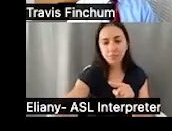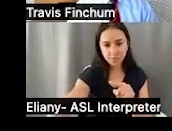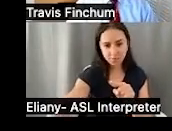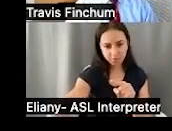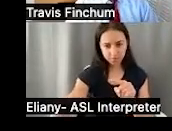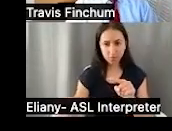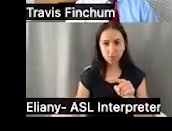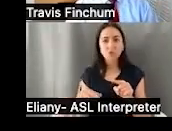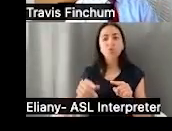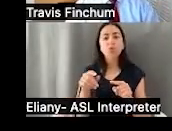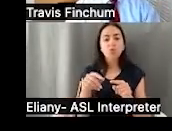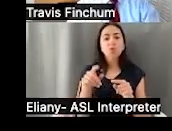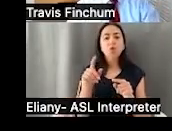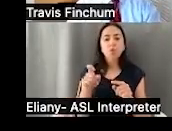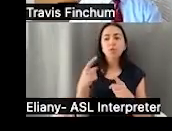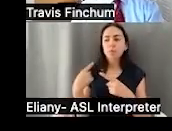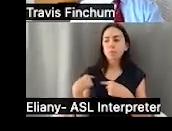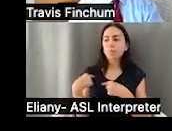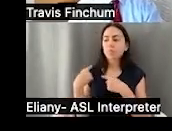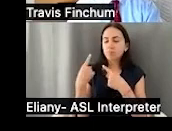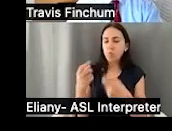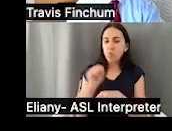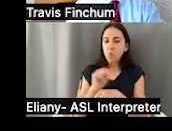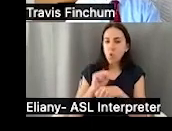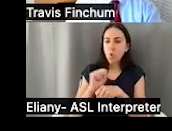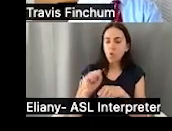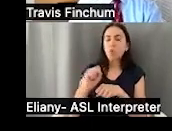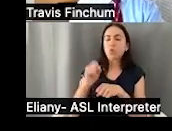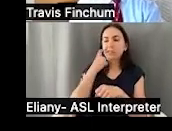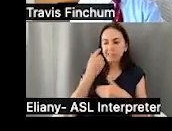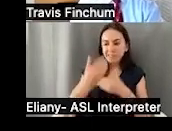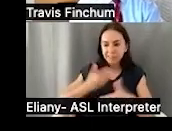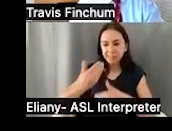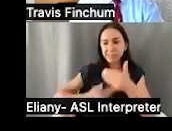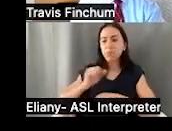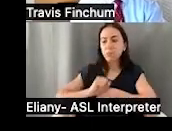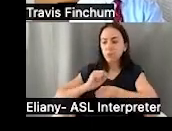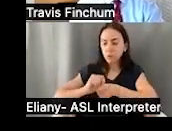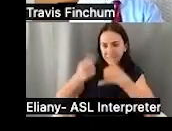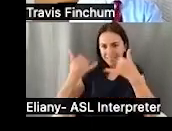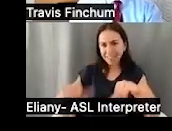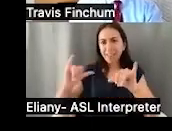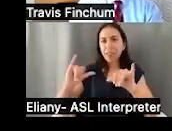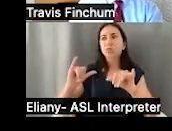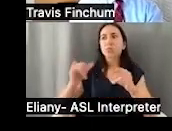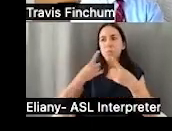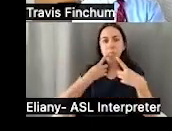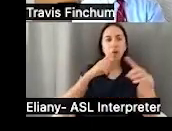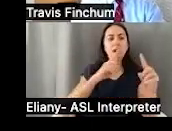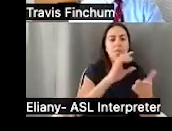been working and paying basically into the system through those insurance premiums. So